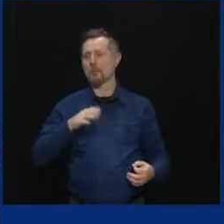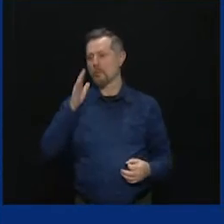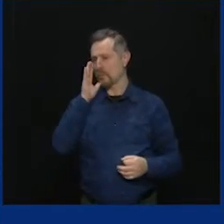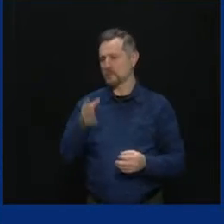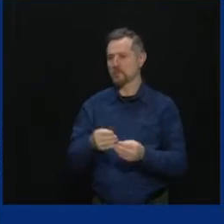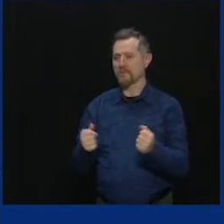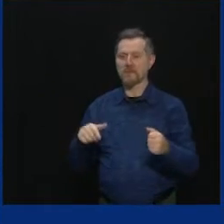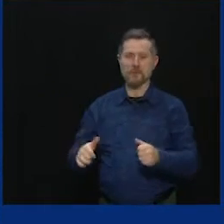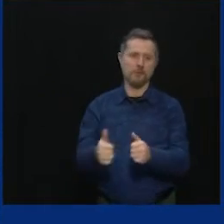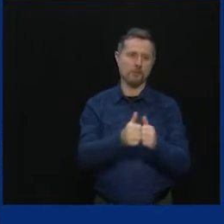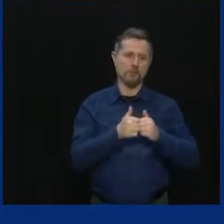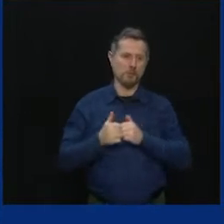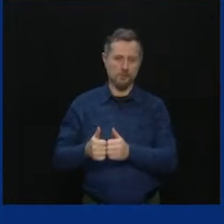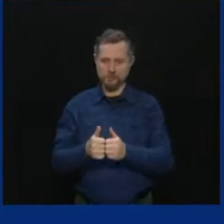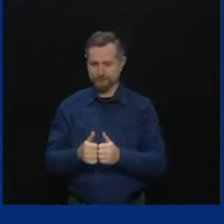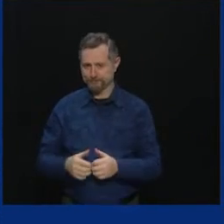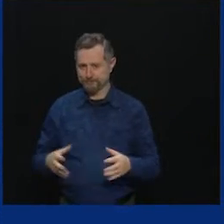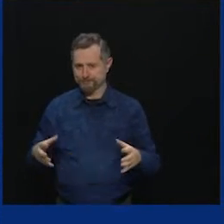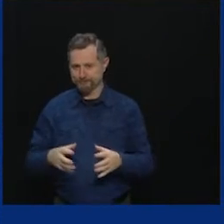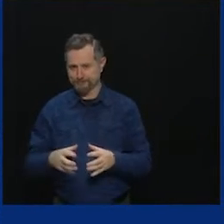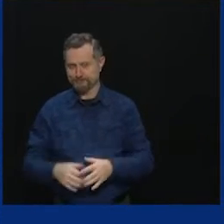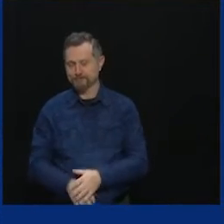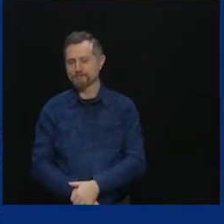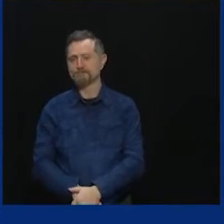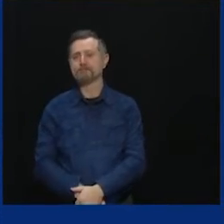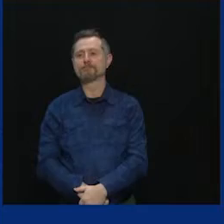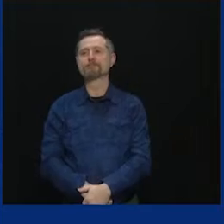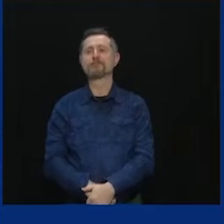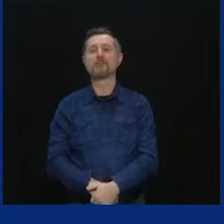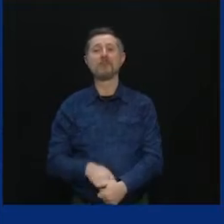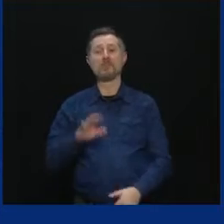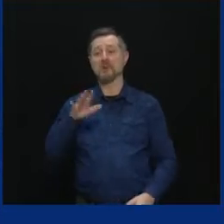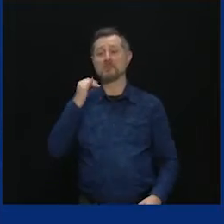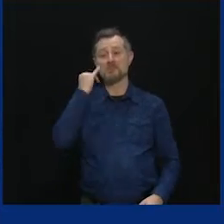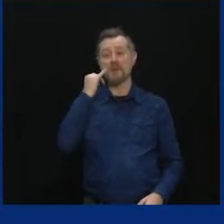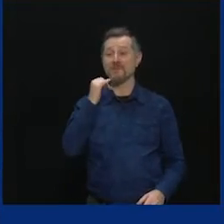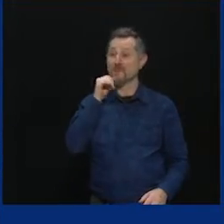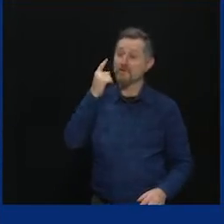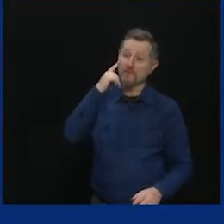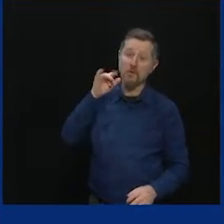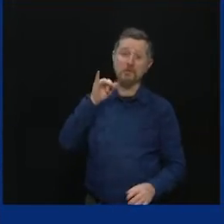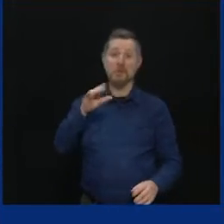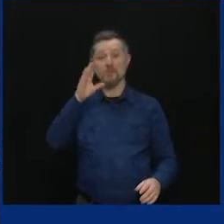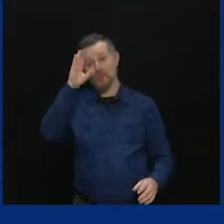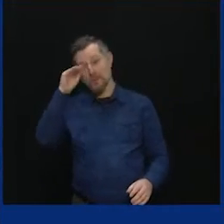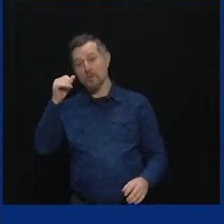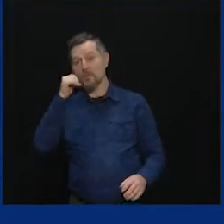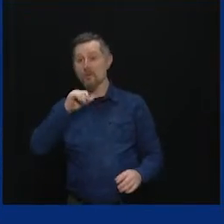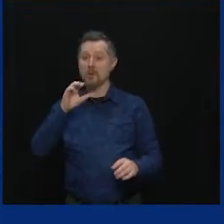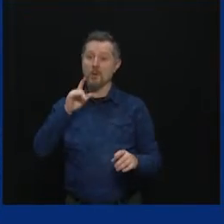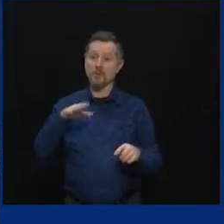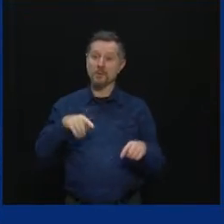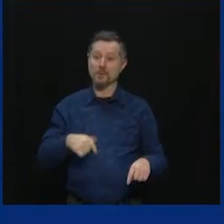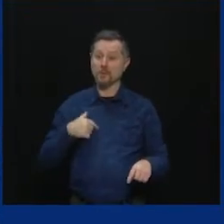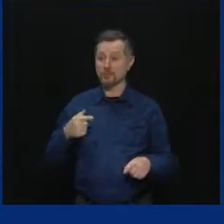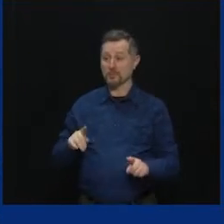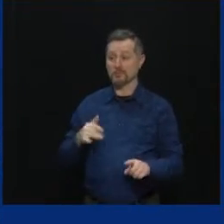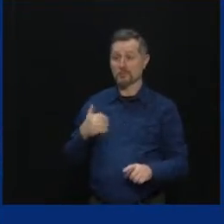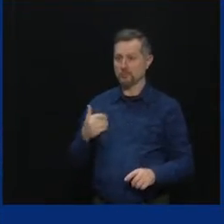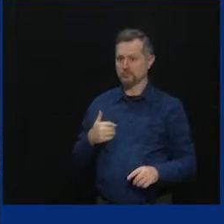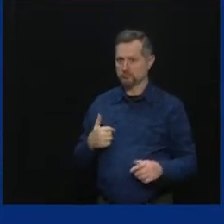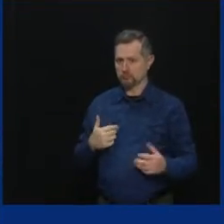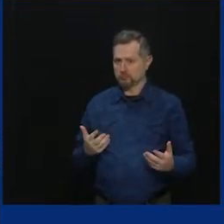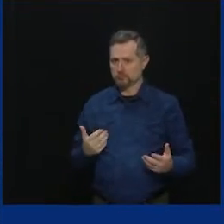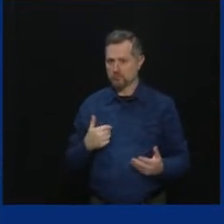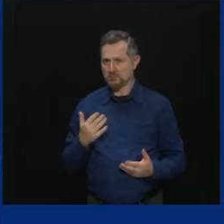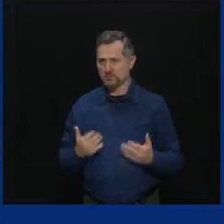together. I wouldn't be standing here if it weren't for a Boys and Girls Club, and if it weren't for people like you serving